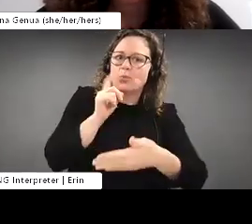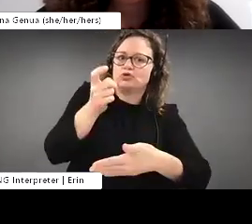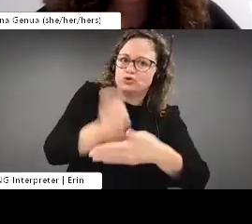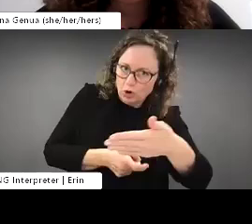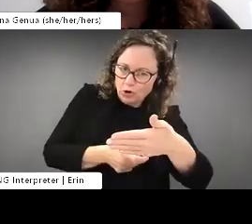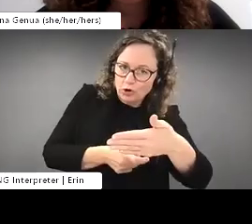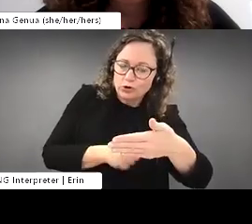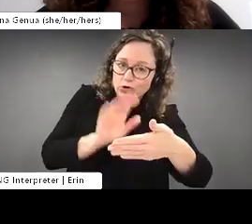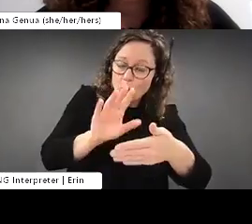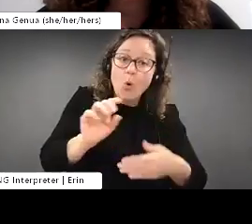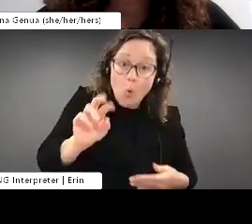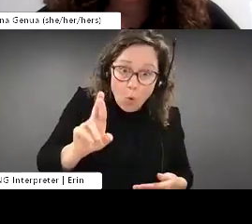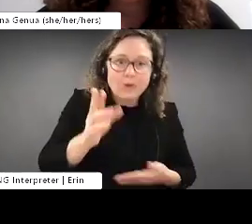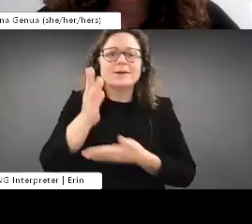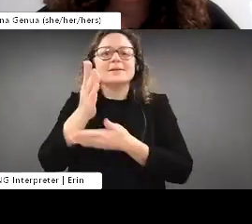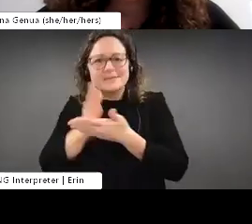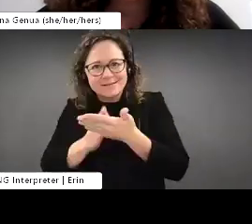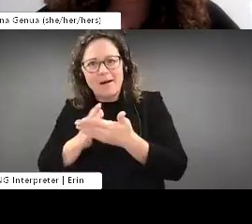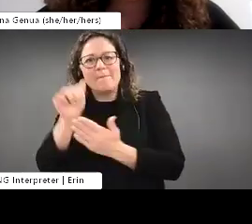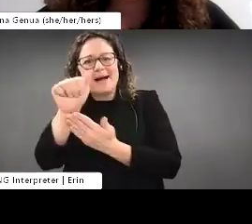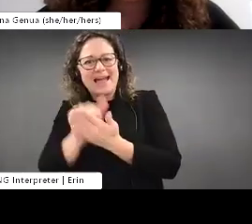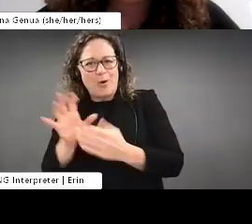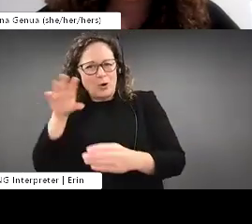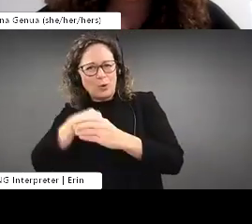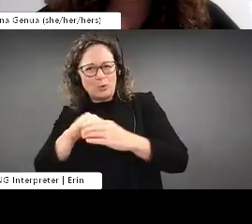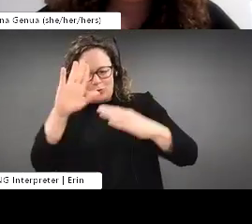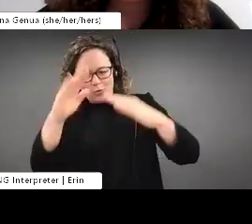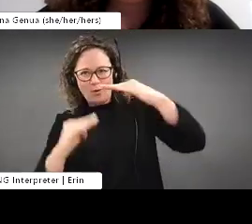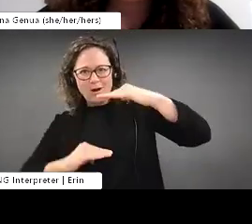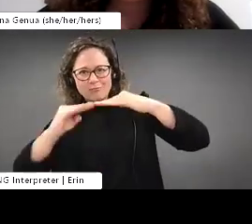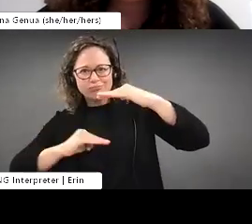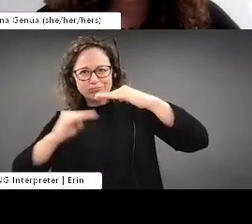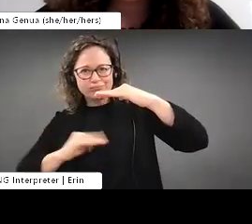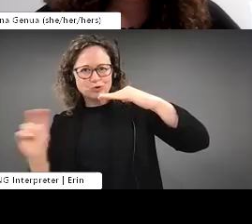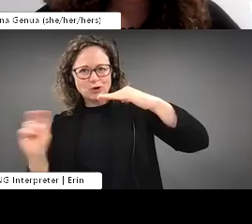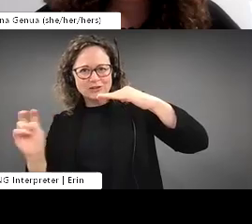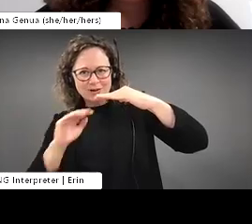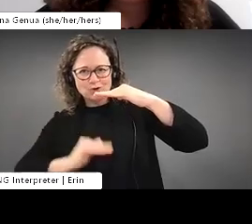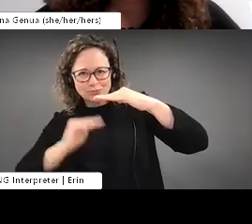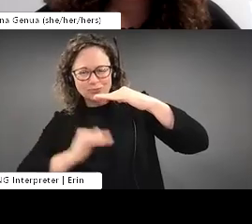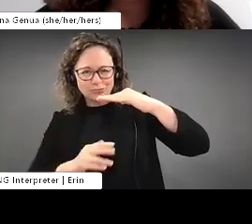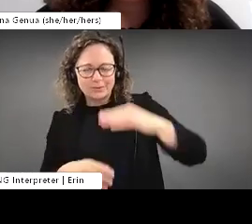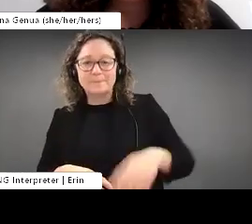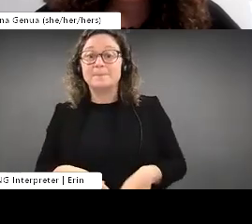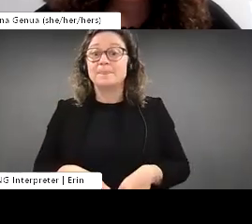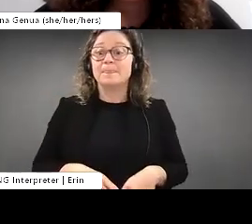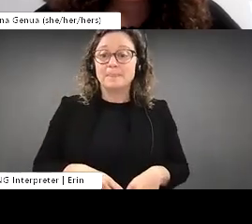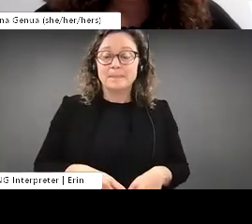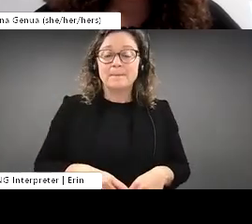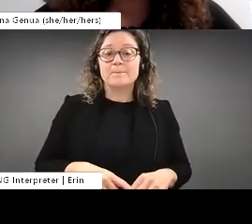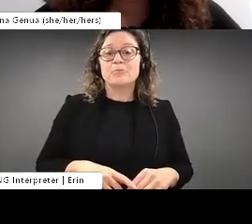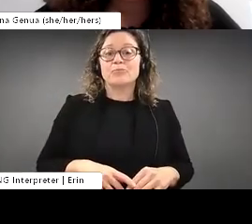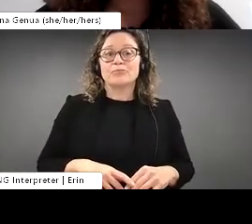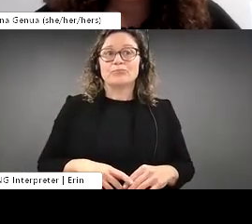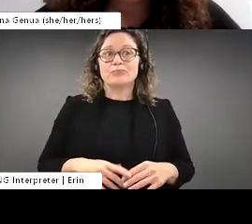it's money, again, a transaction when money moves into or out of your bank account. So an e-transfer,